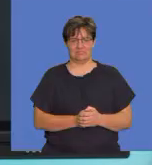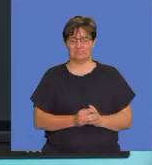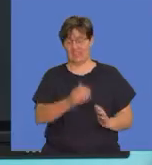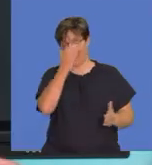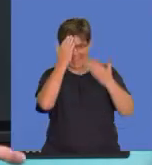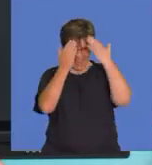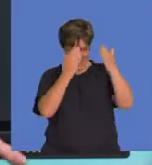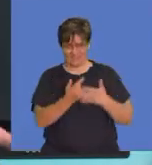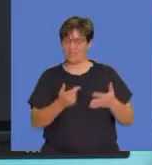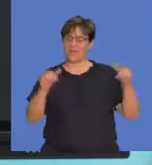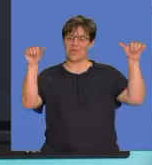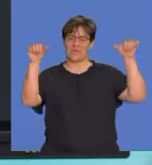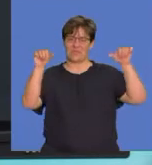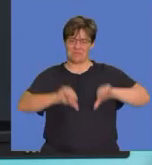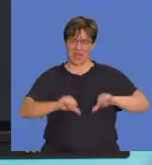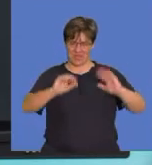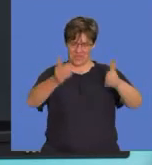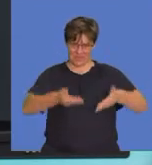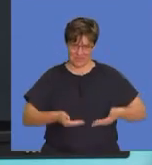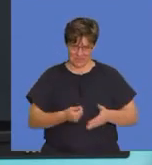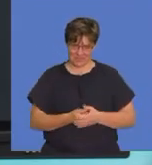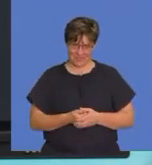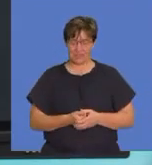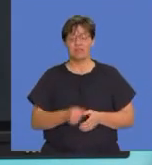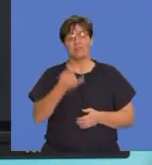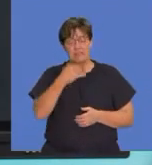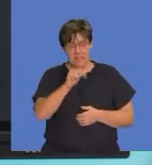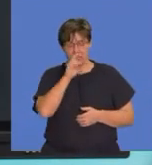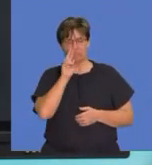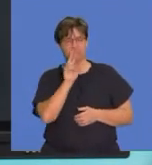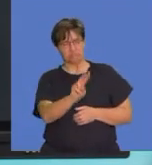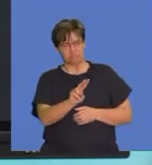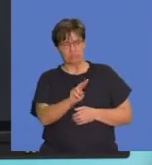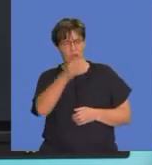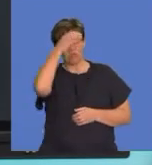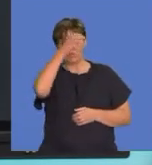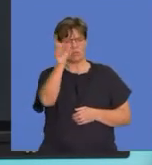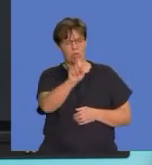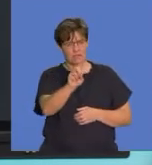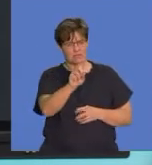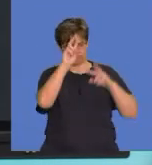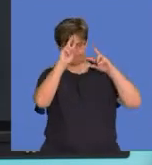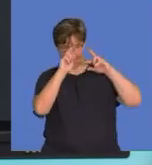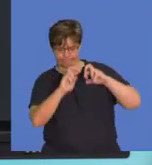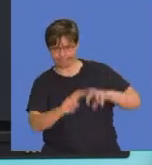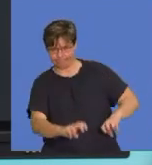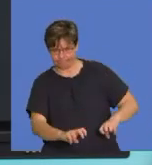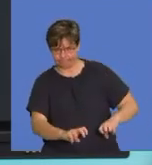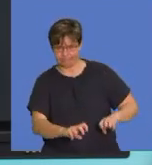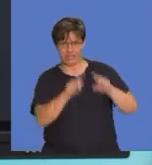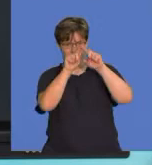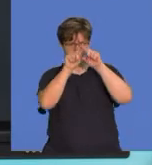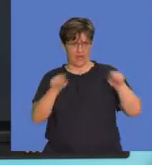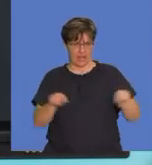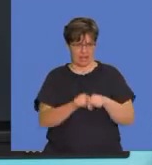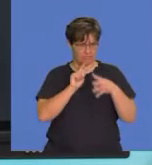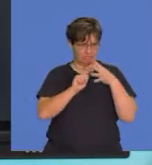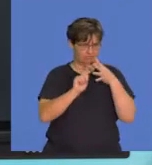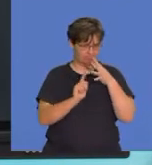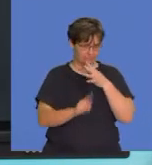Hi guys, welcome back. So we are still looking at the concept of investigating triangles,